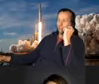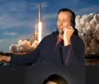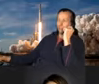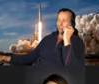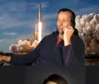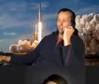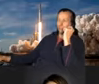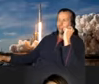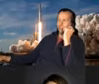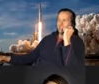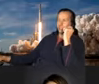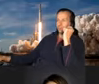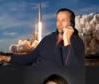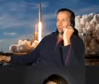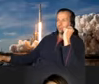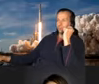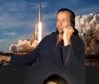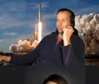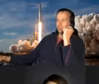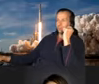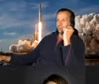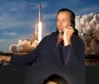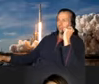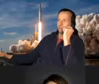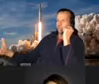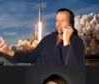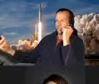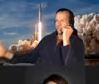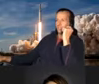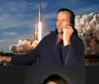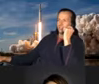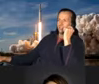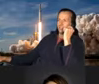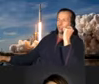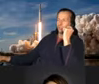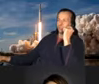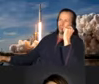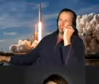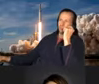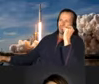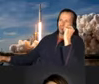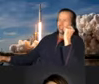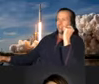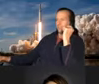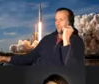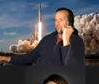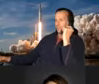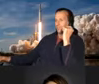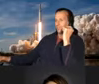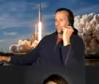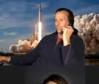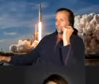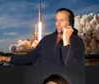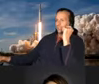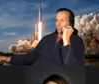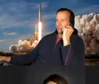with SARS-CoV-2, with molecular dynamics simulations and, you know, all these studies that were never done for